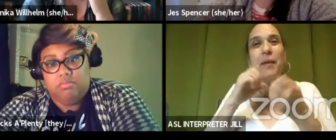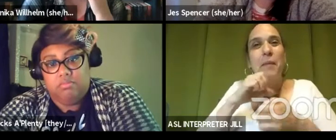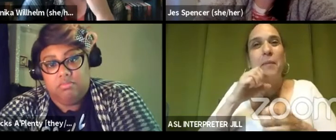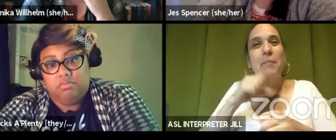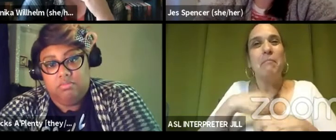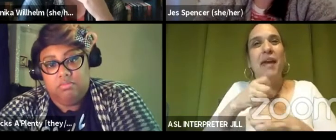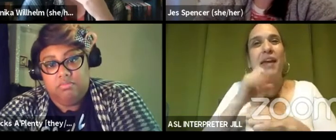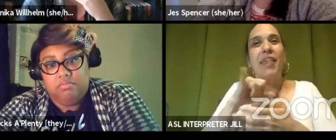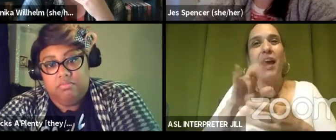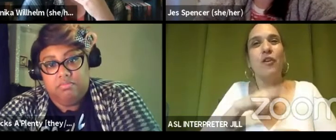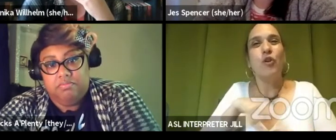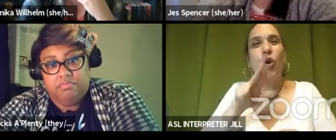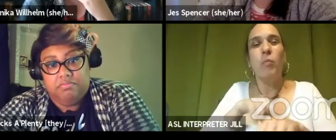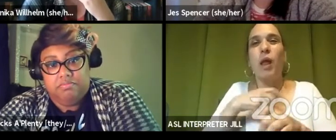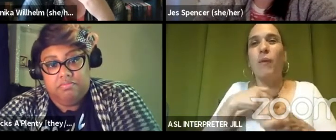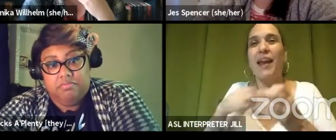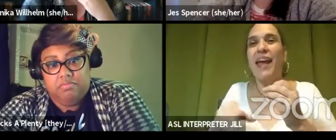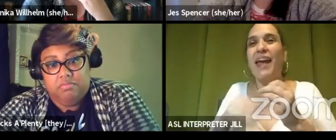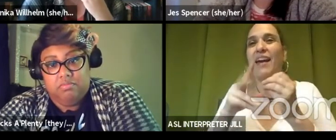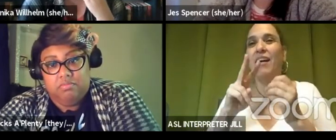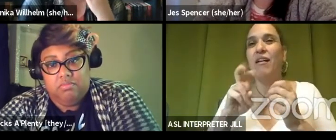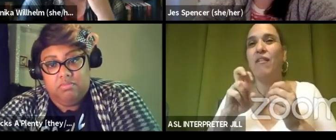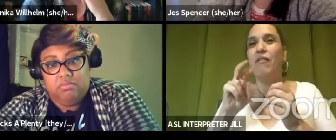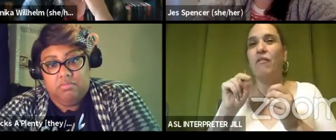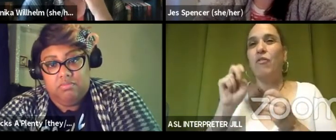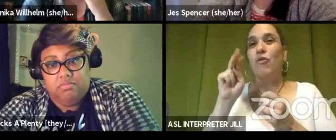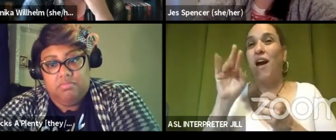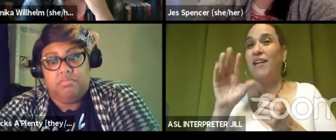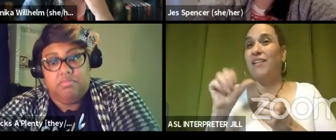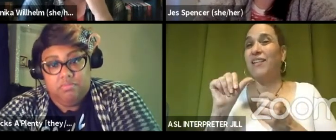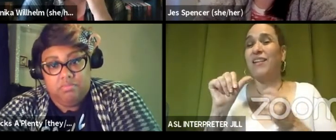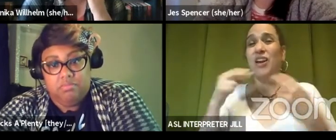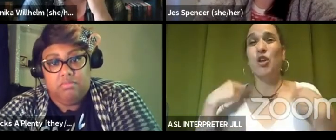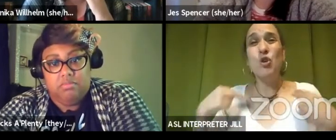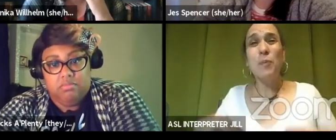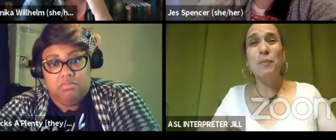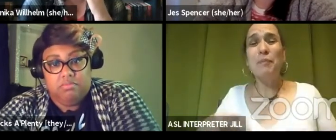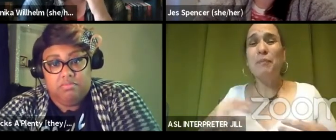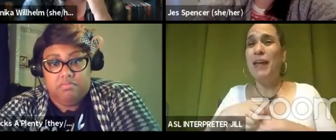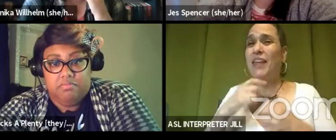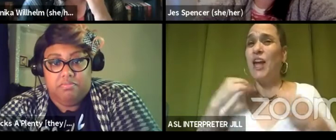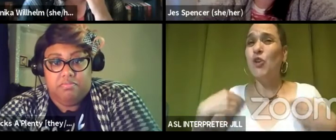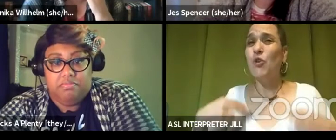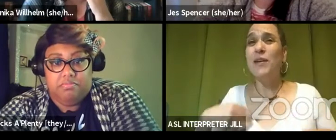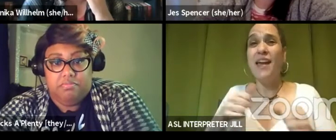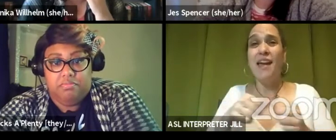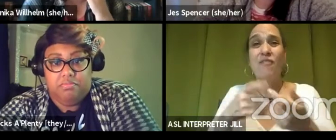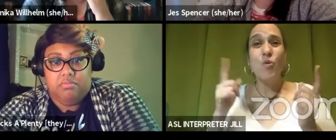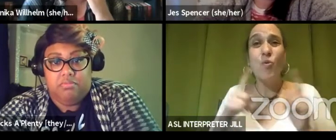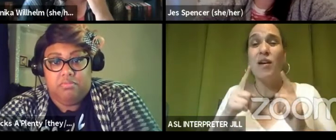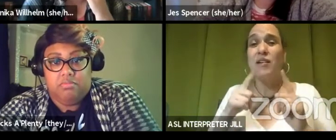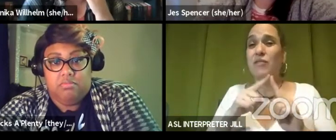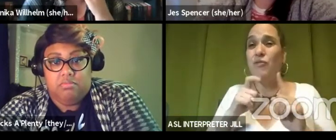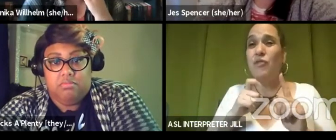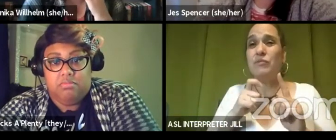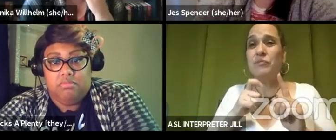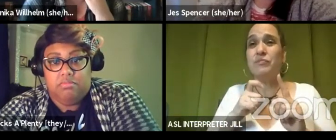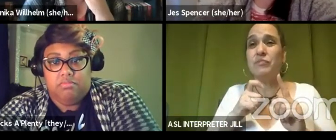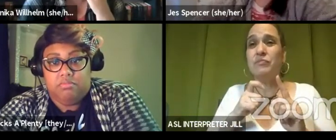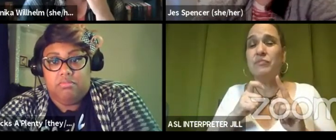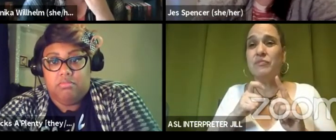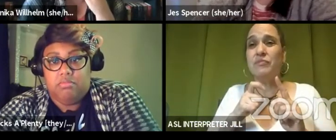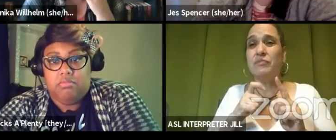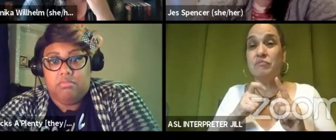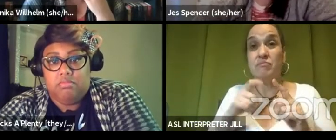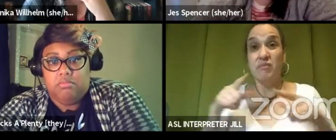to piggyback on Miss Veronica, humanize it. Everybody came from the JJ,